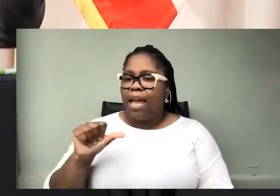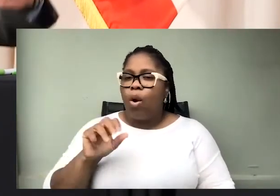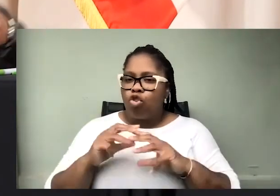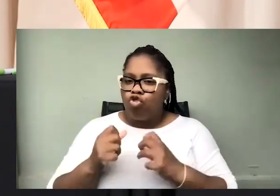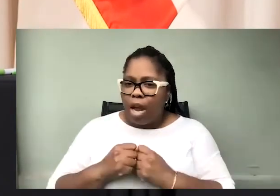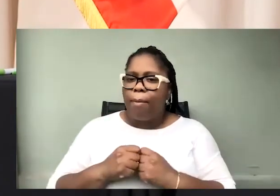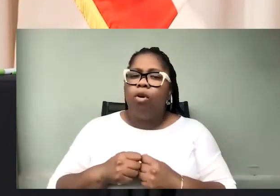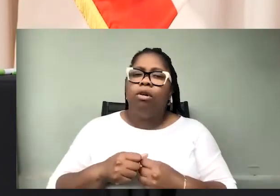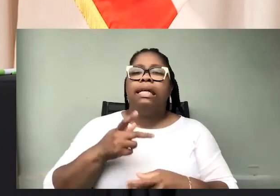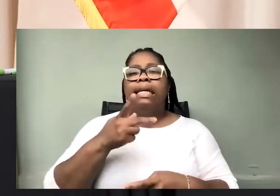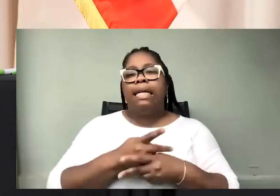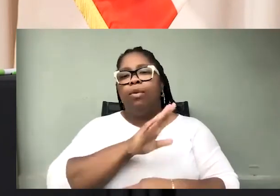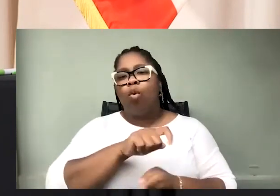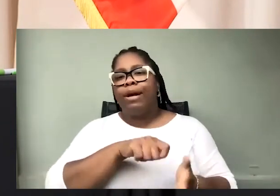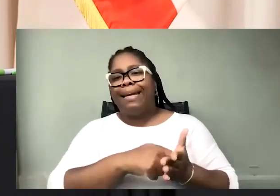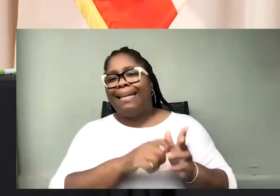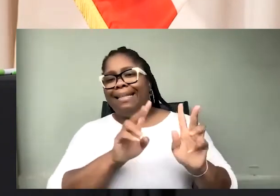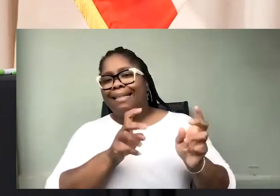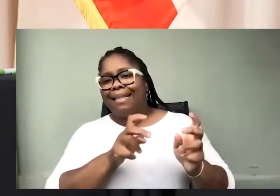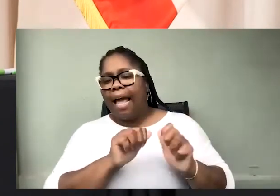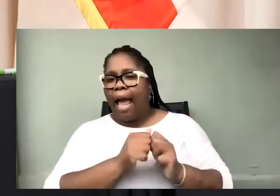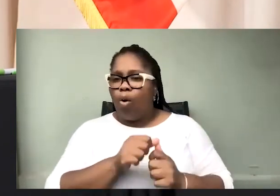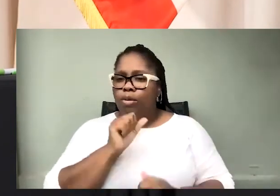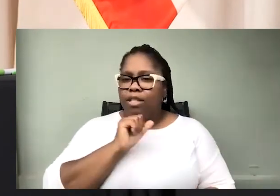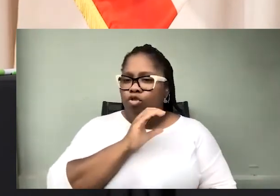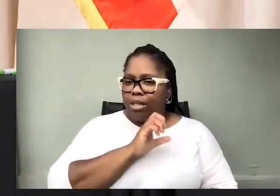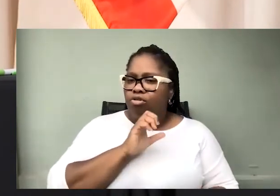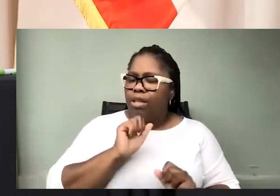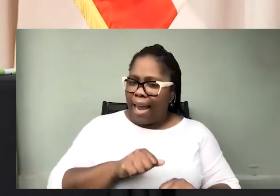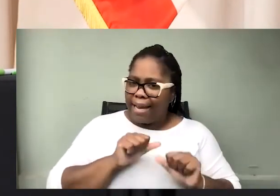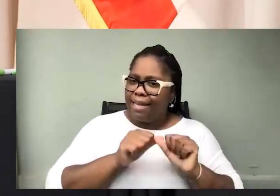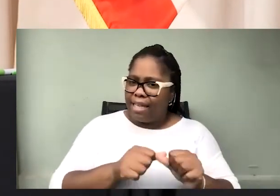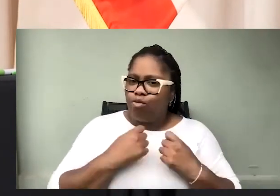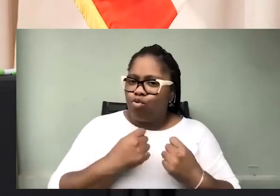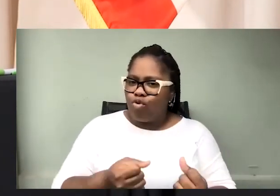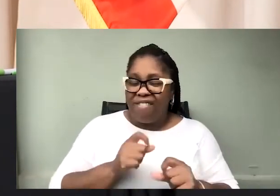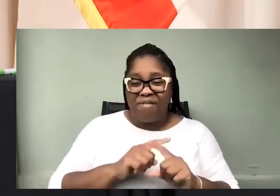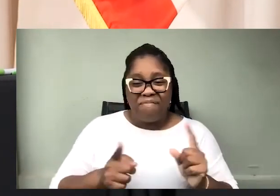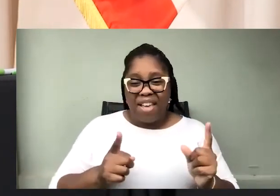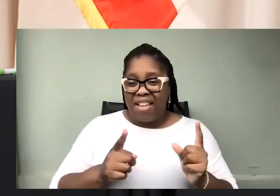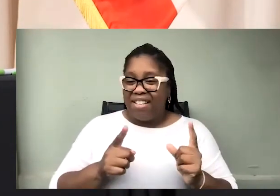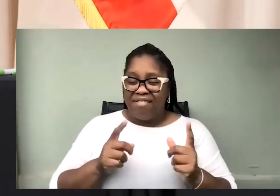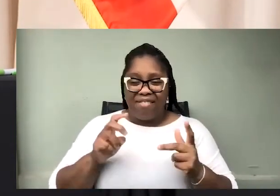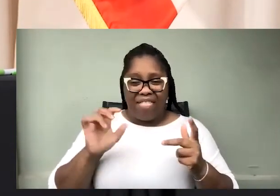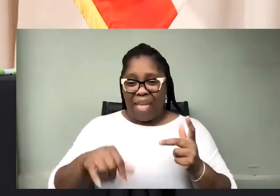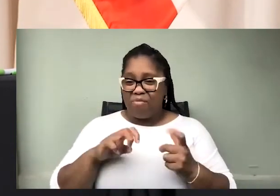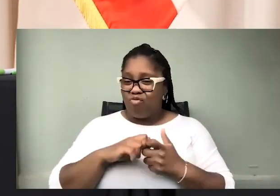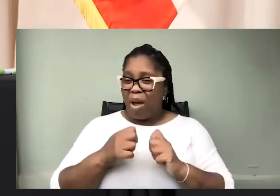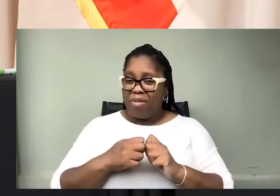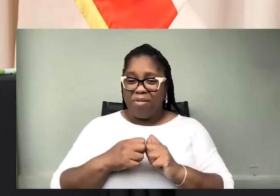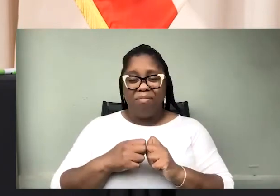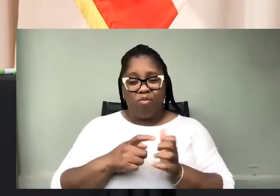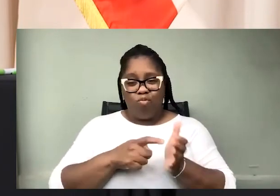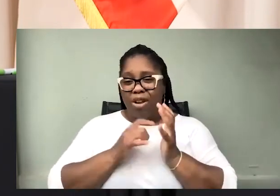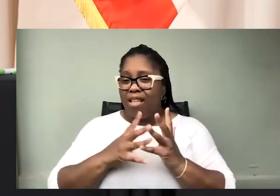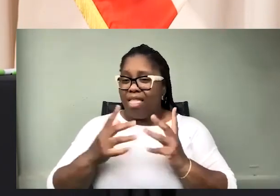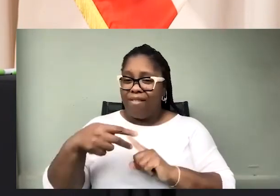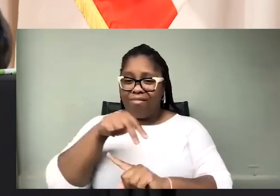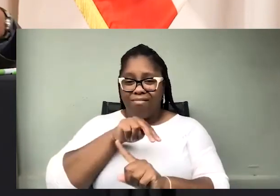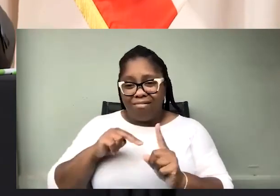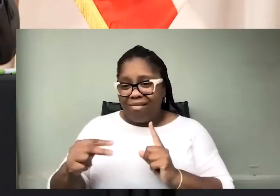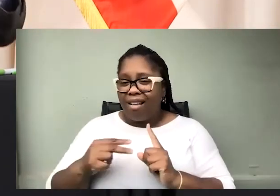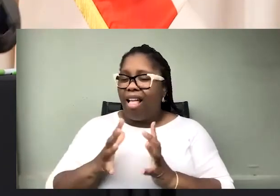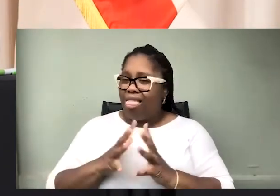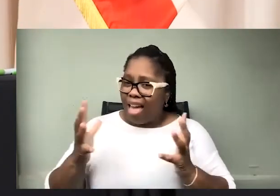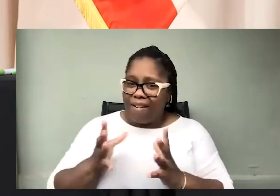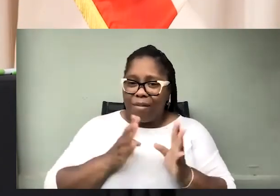and what seniors need to do to be able to keep driving. But it's a multifaceted problem. It's something that is going to require a lot of planning, and I'd